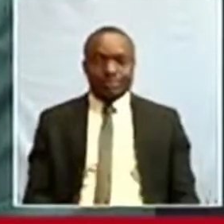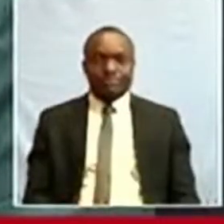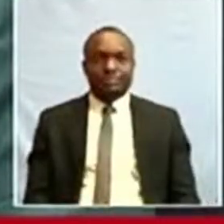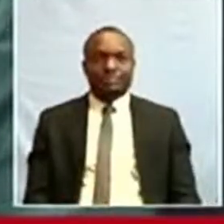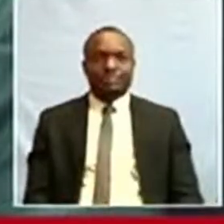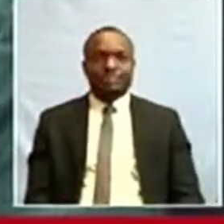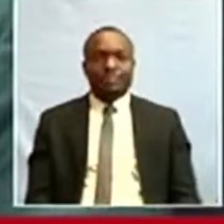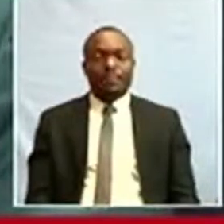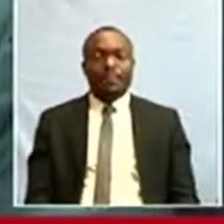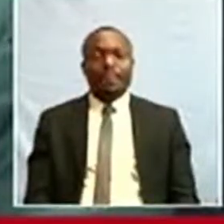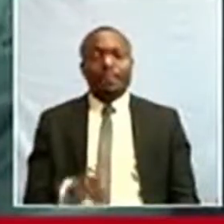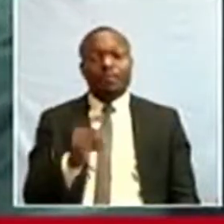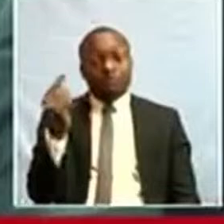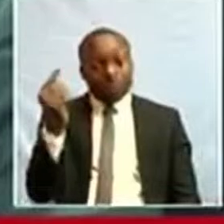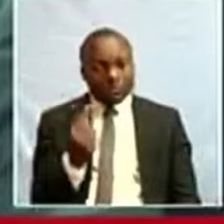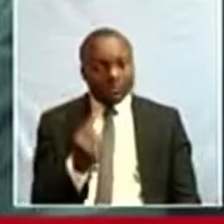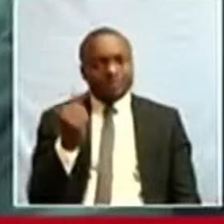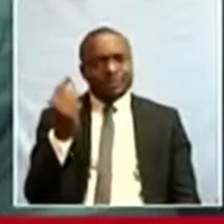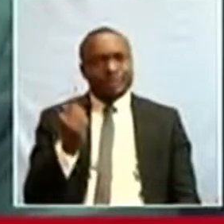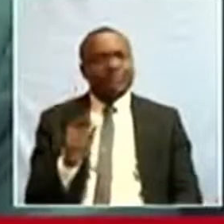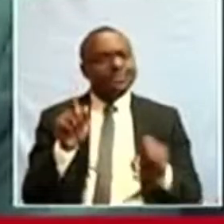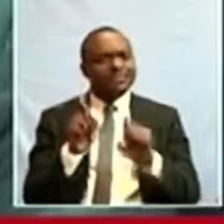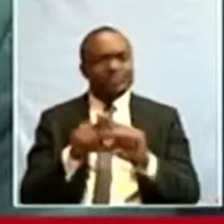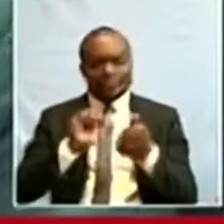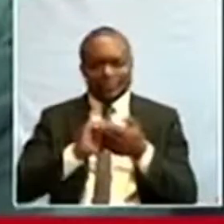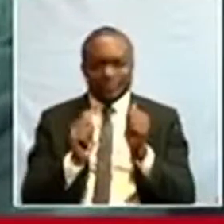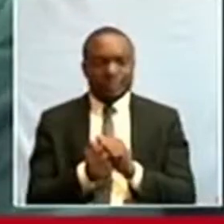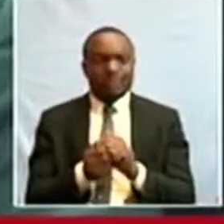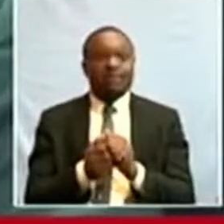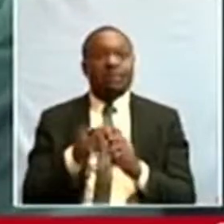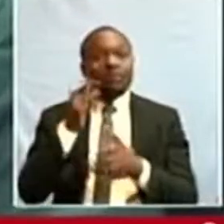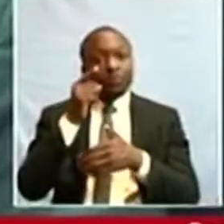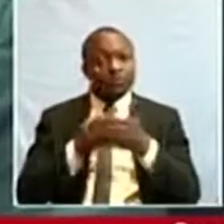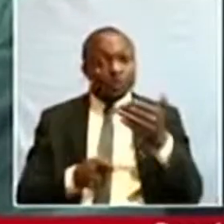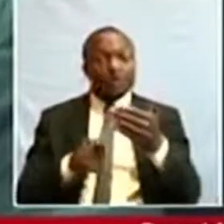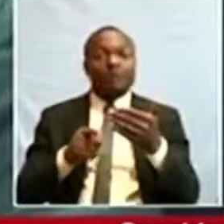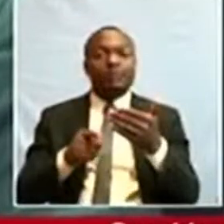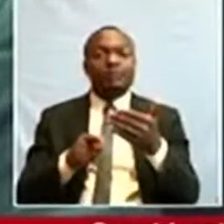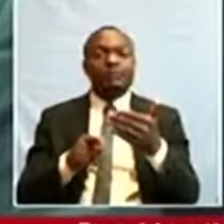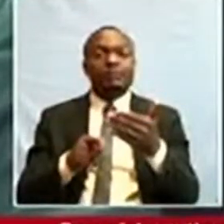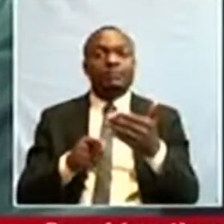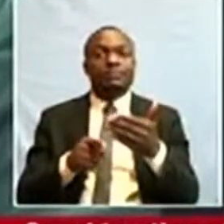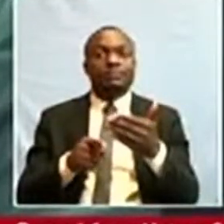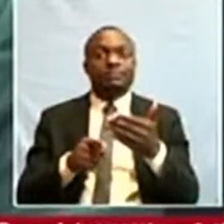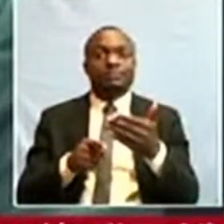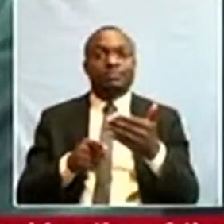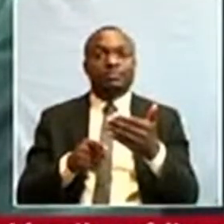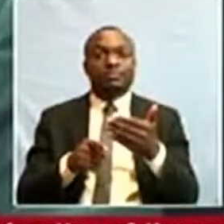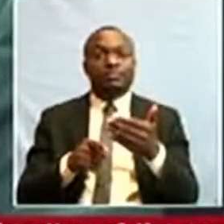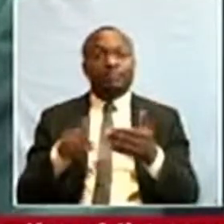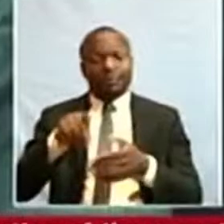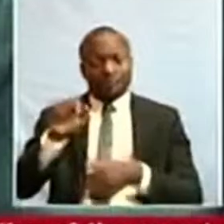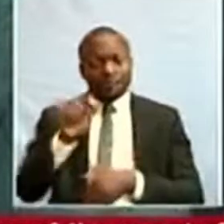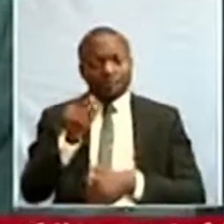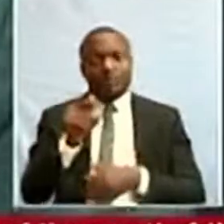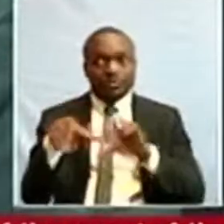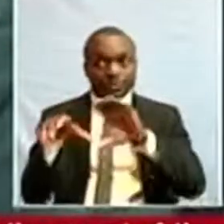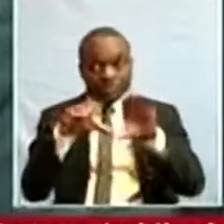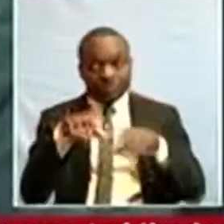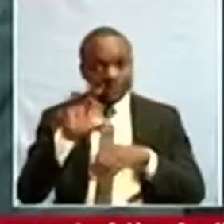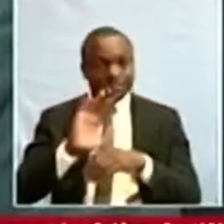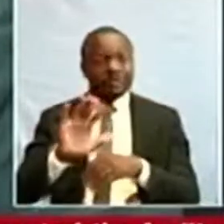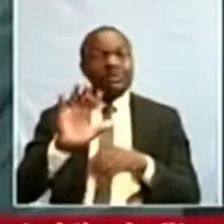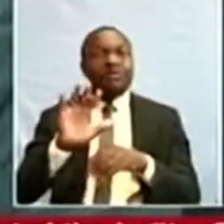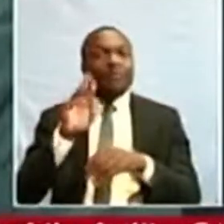member here, you have been coming on a similar query. What is it, PS? What is it that is tangible that you are doing in your ministry to ensure